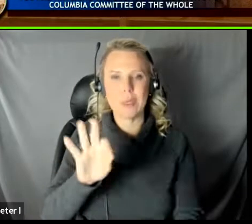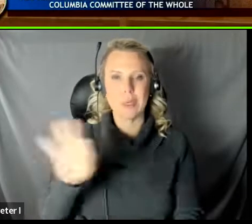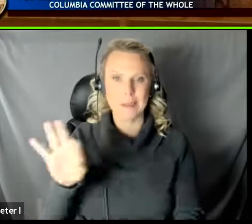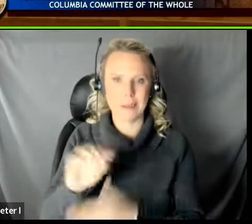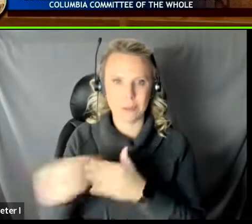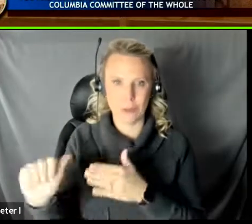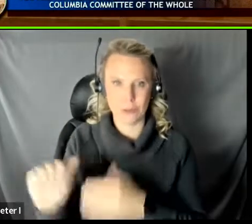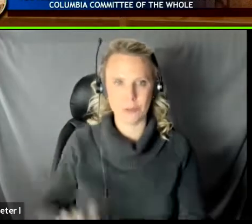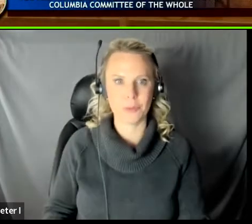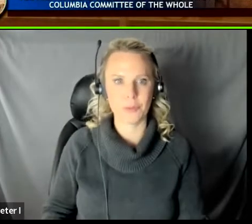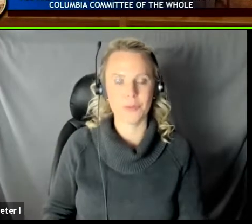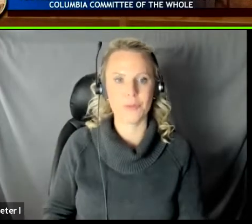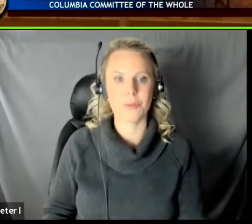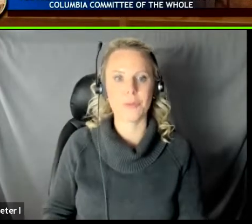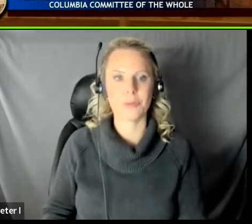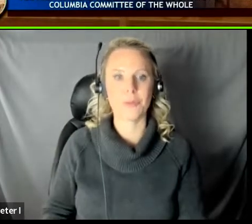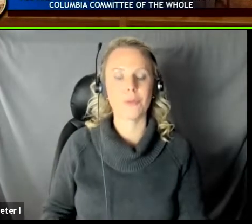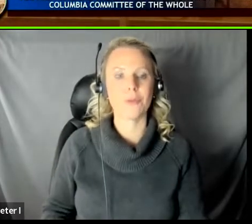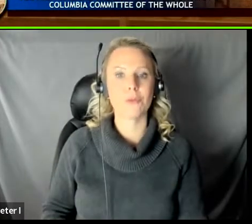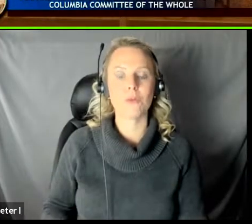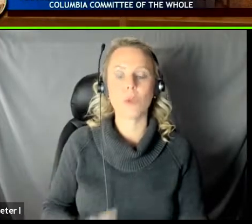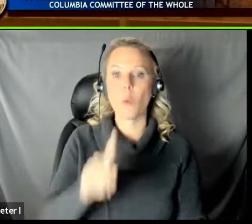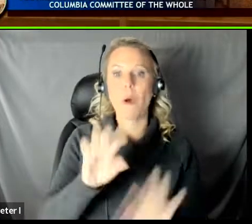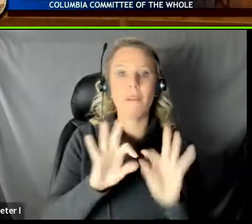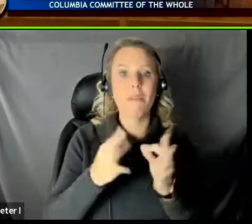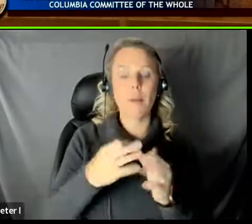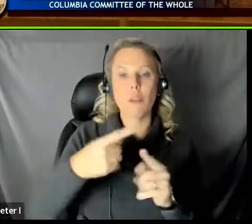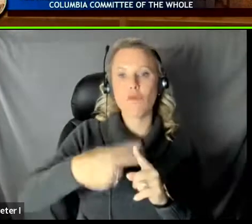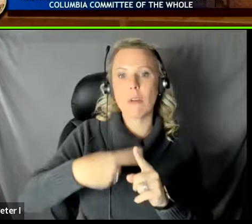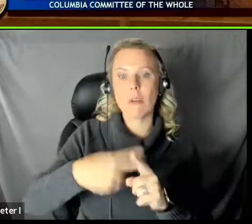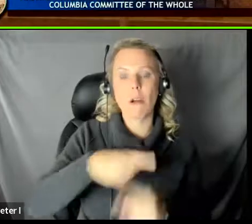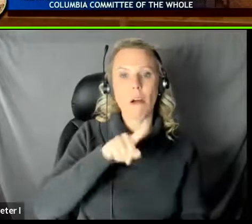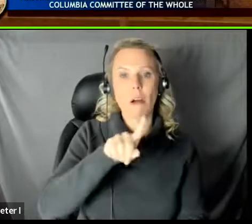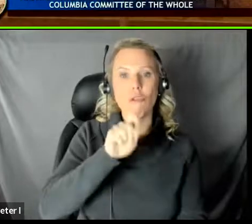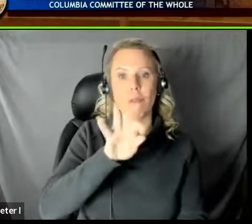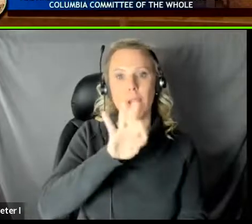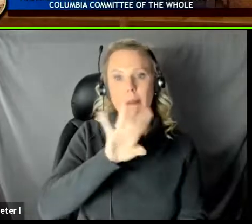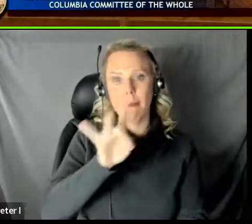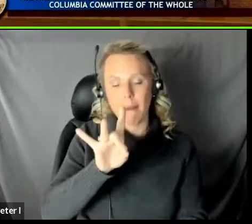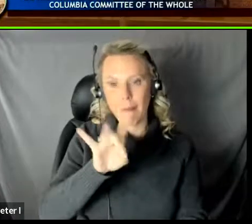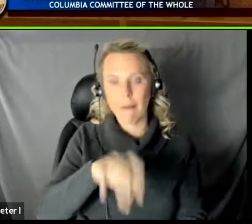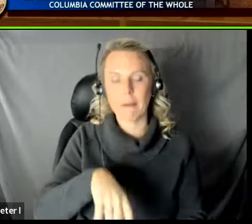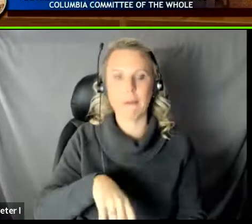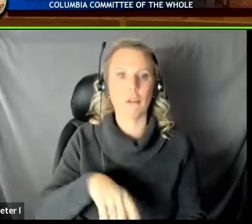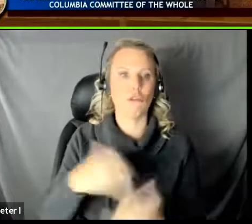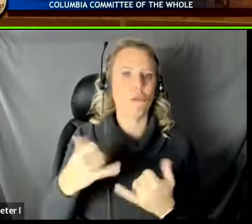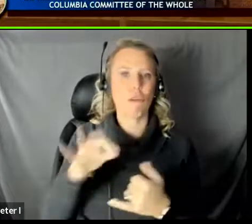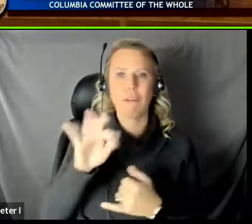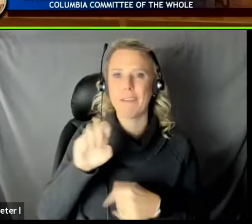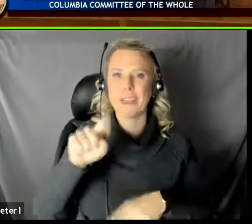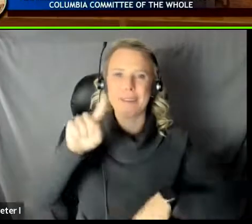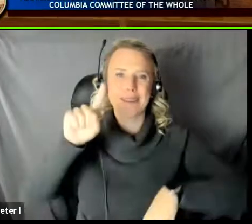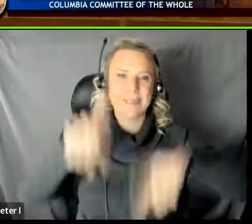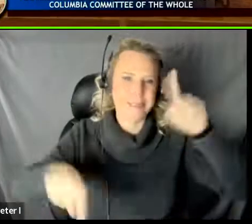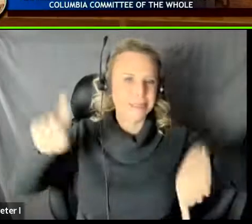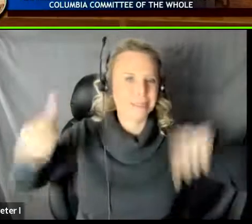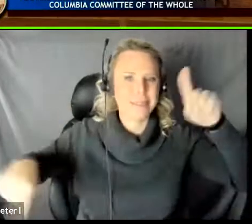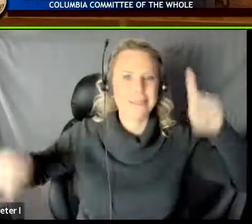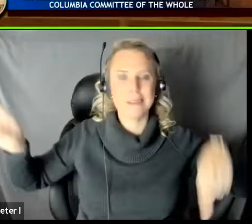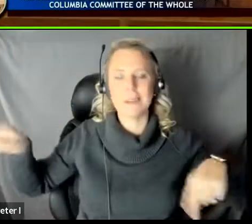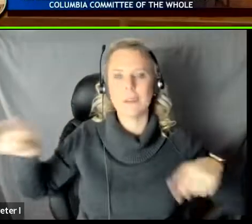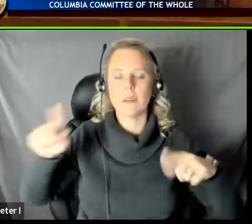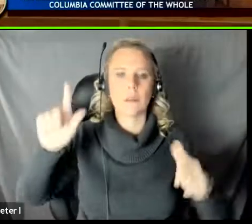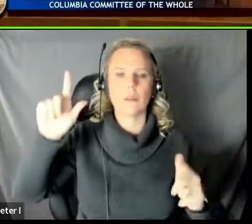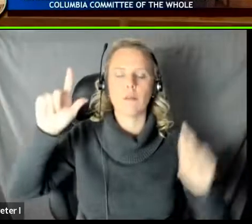$99. A one-family rental is $198. The current fees are all over the place, and this brings it down